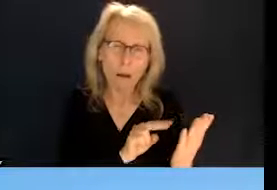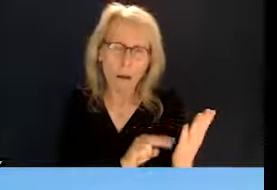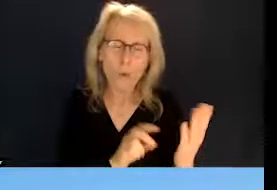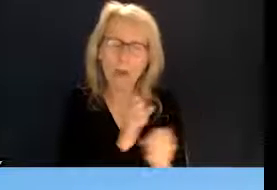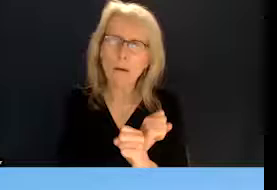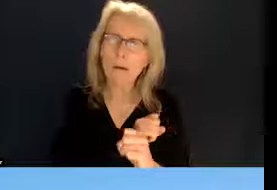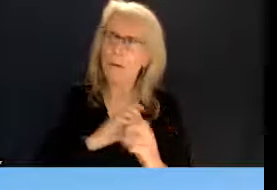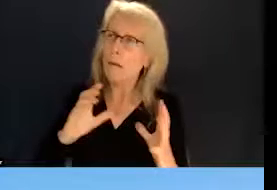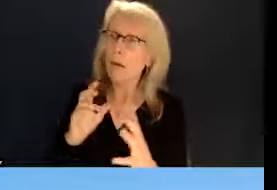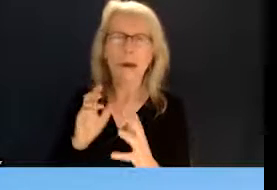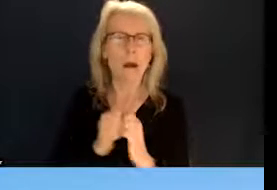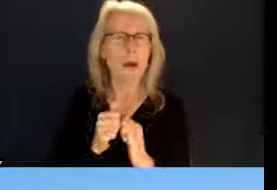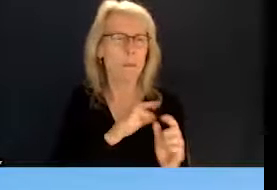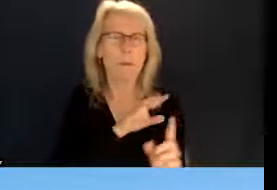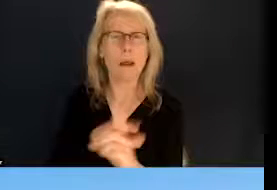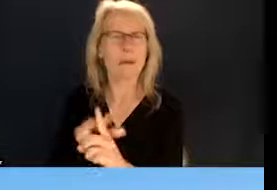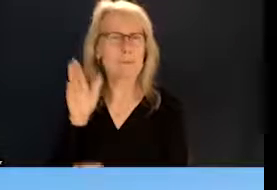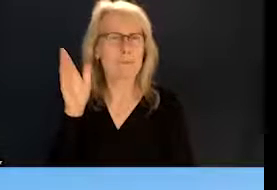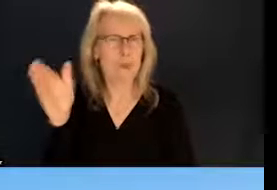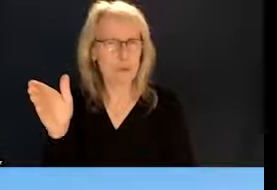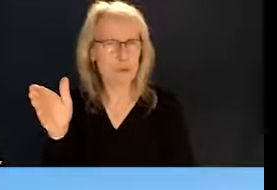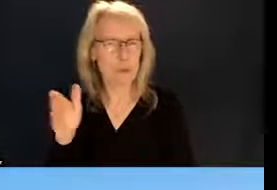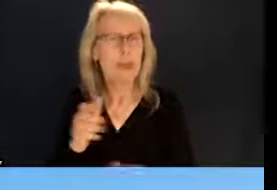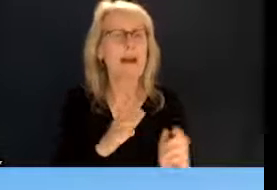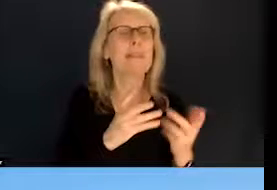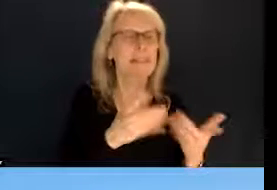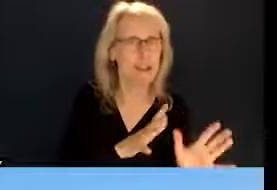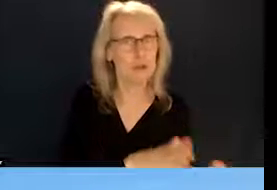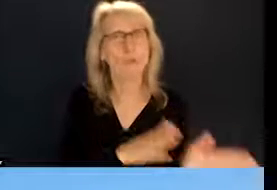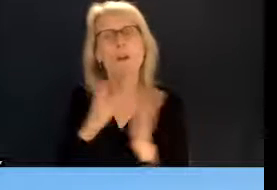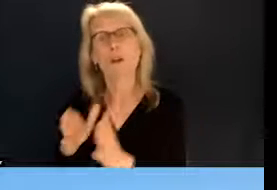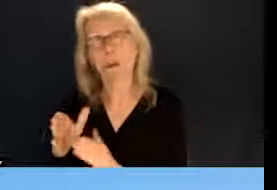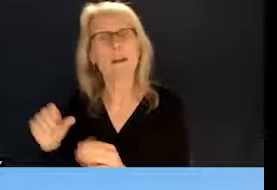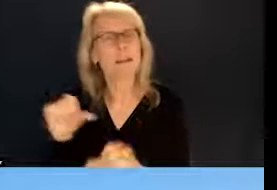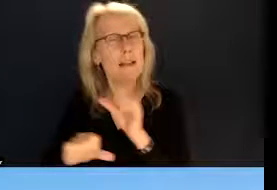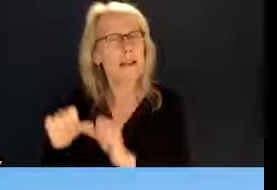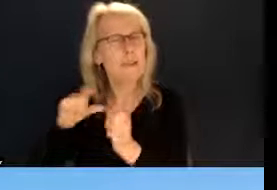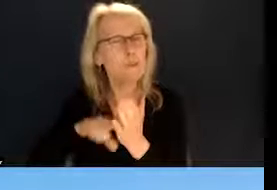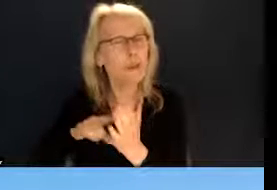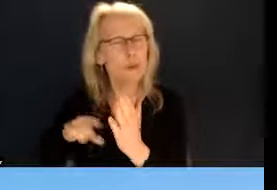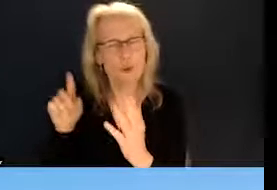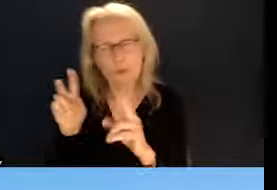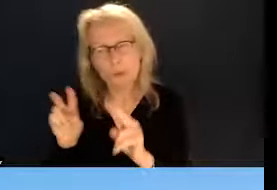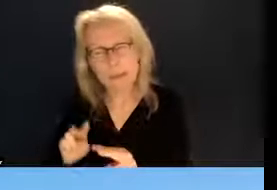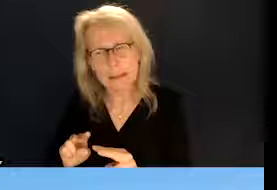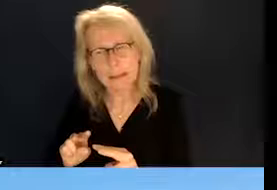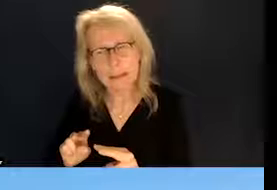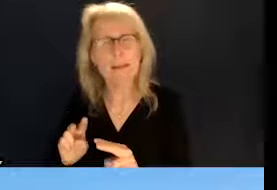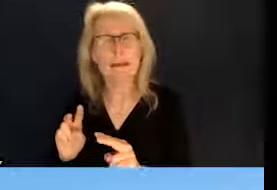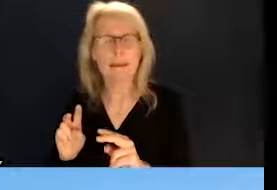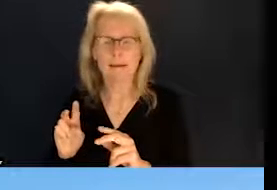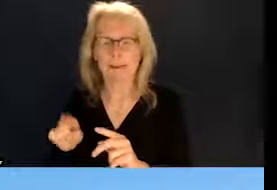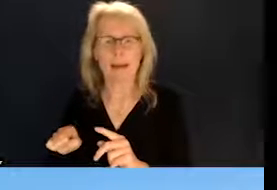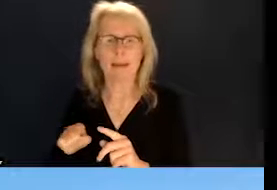different futures, and then eventually come back to scientific writing to think about how do we take what we learned in